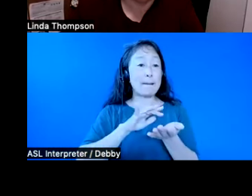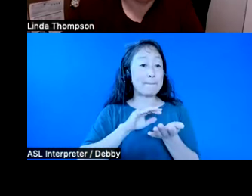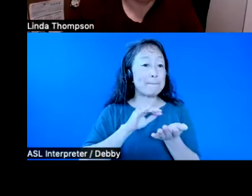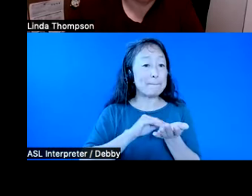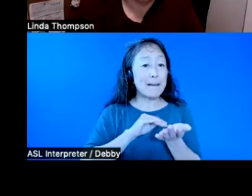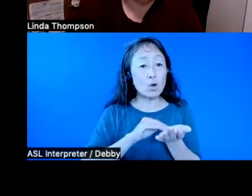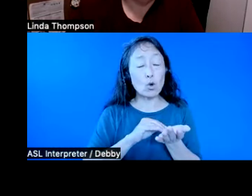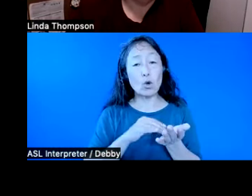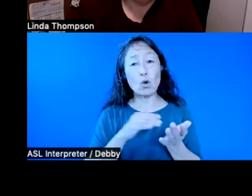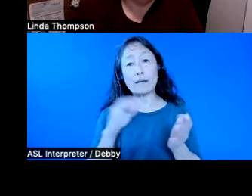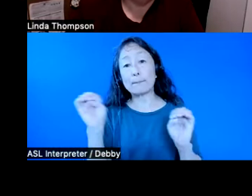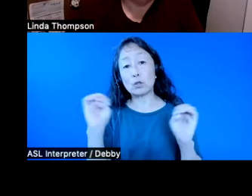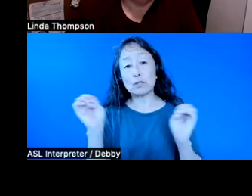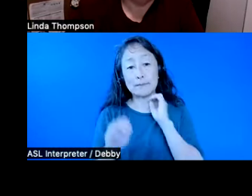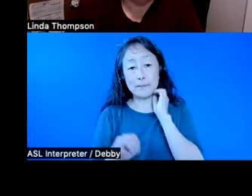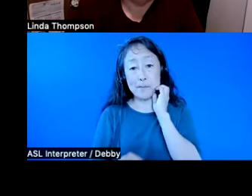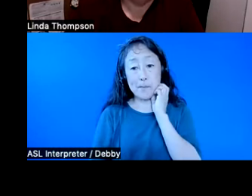emergencies.